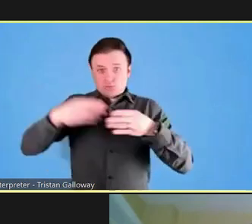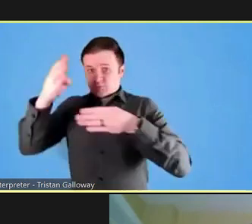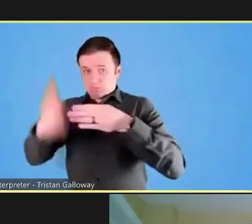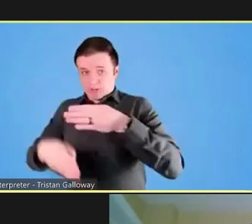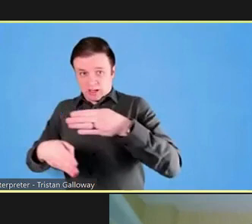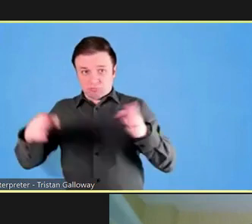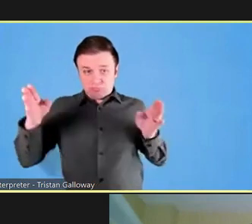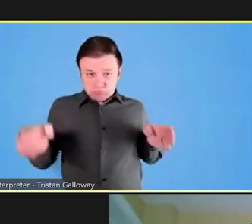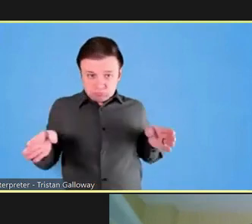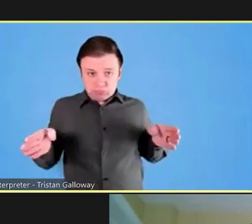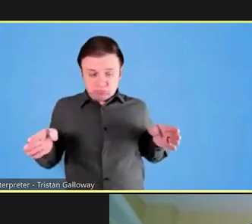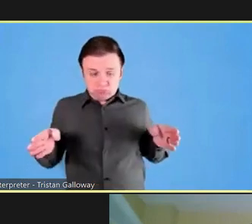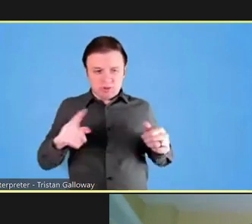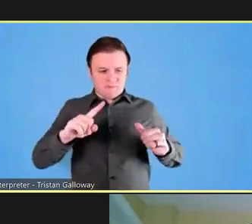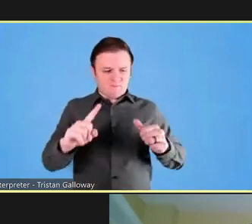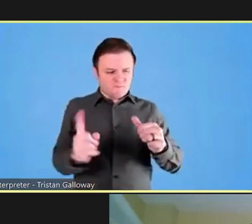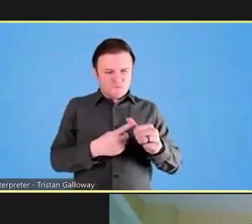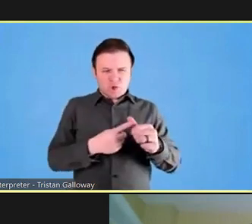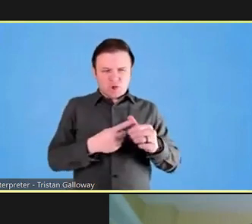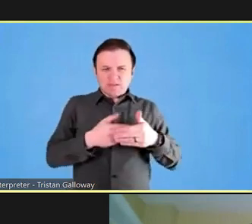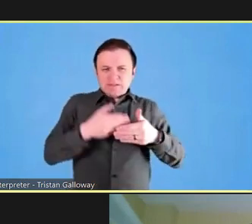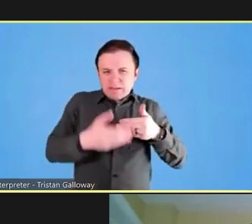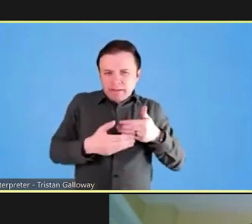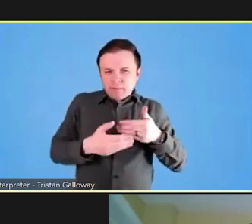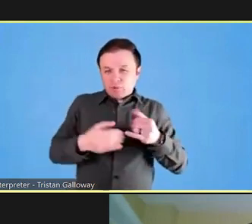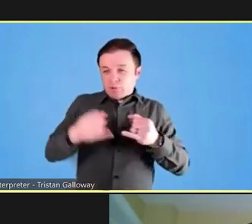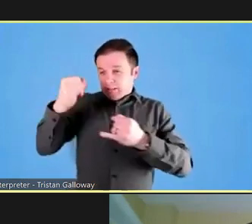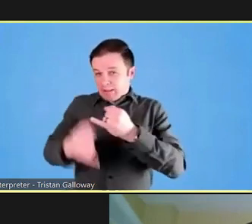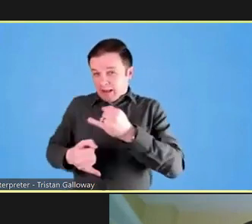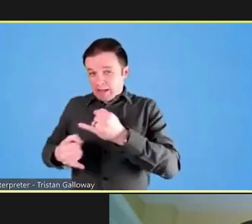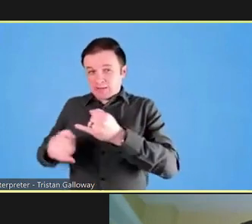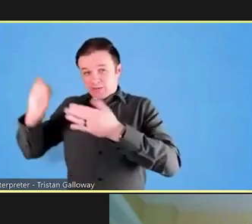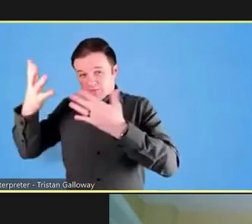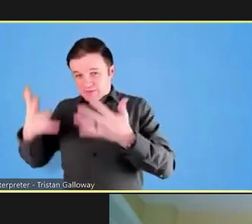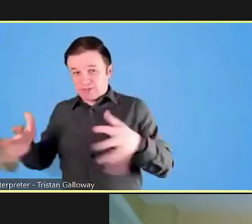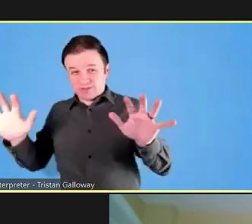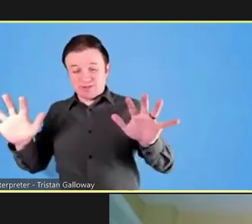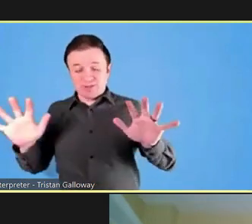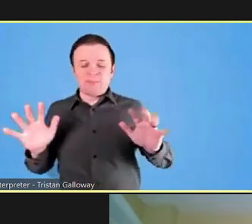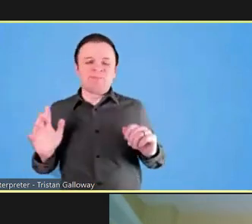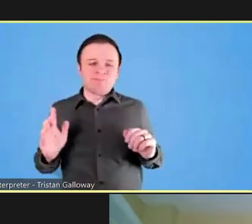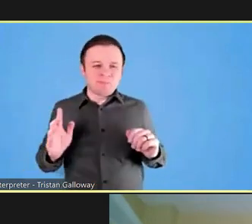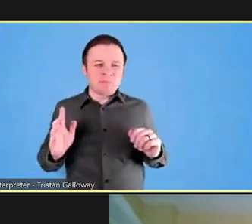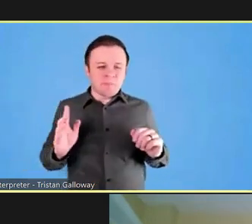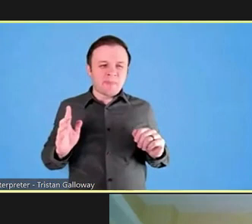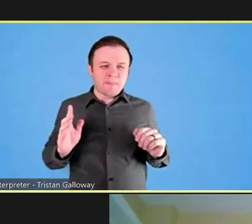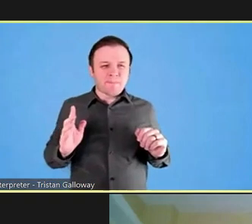end, from the very first step to the very last step, we